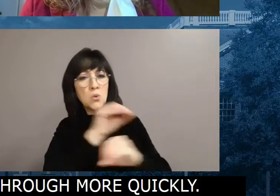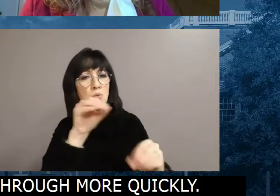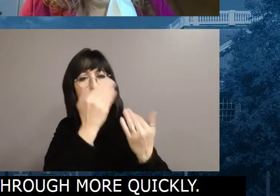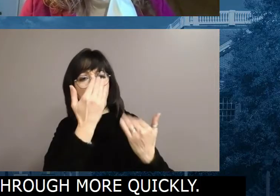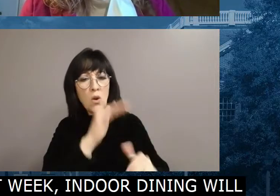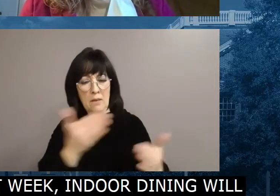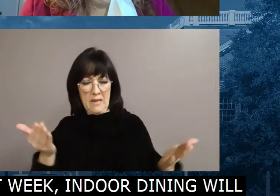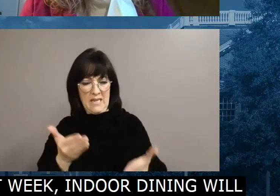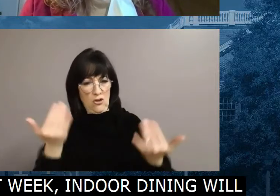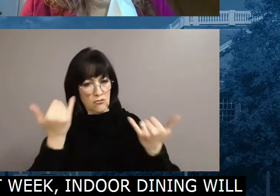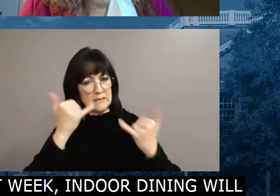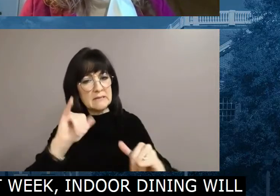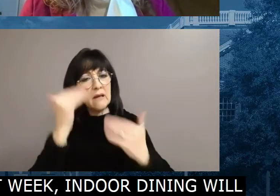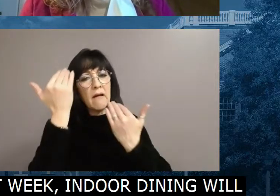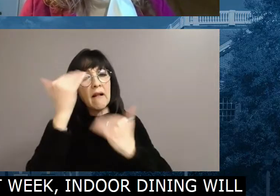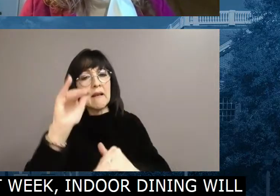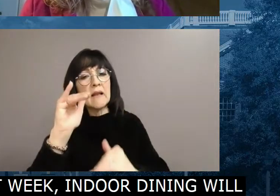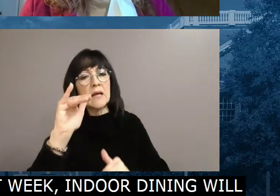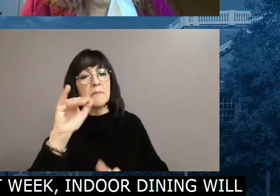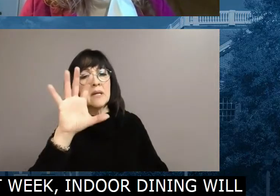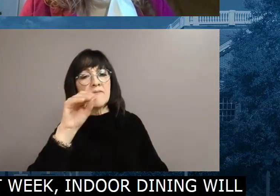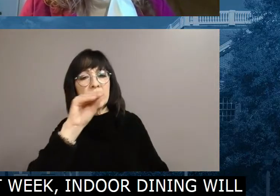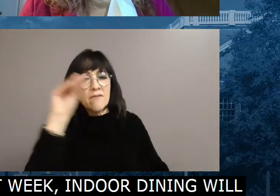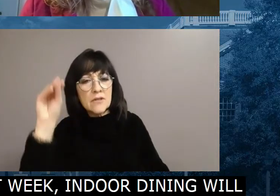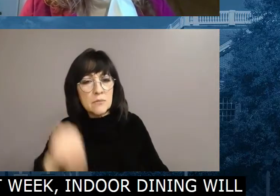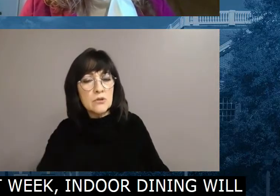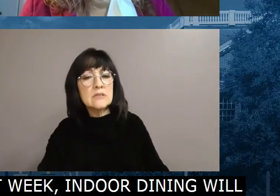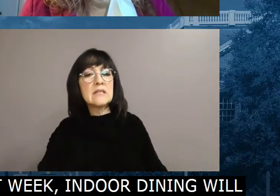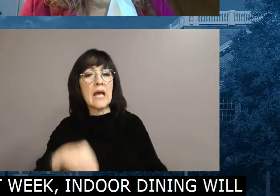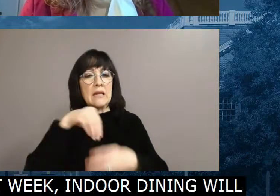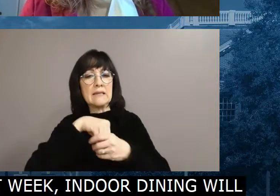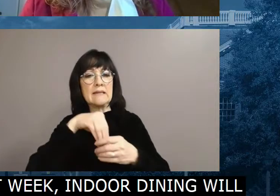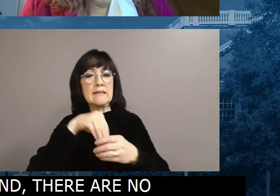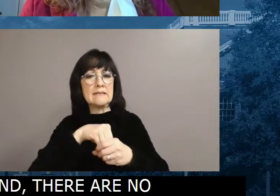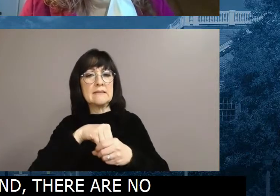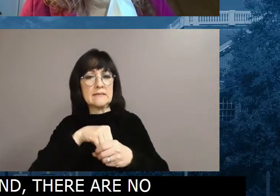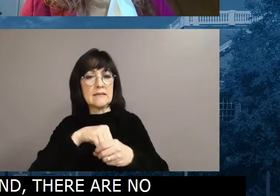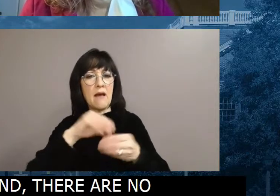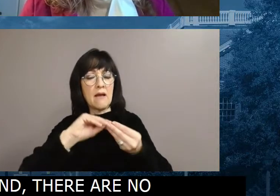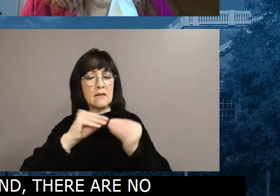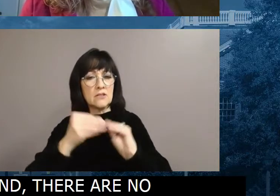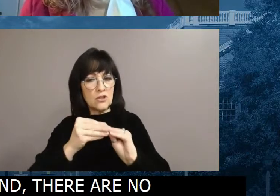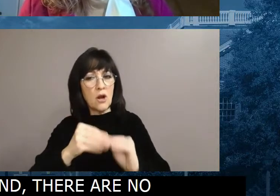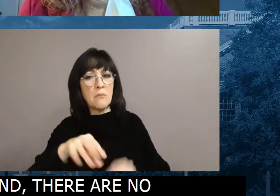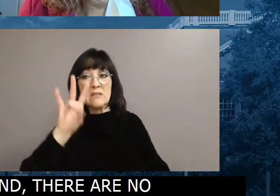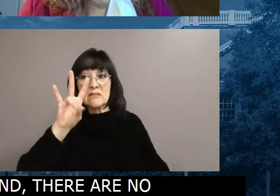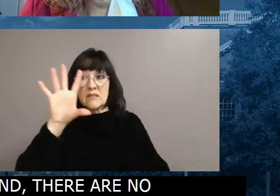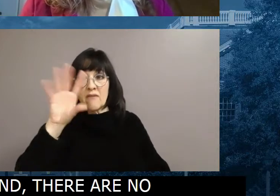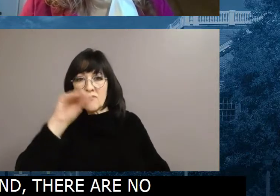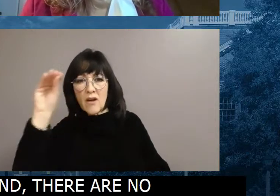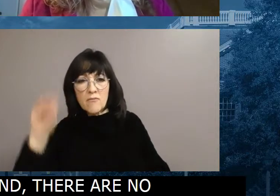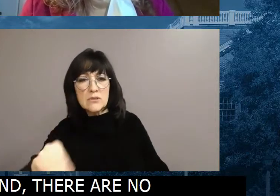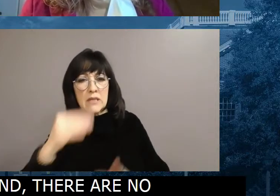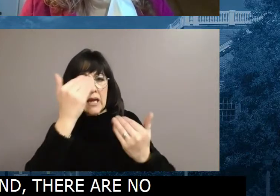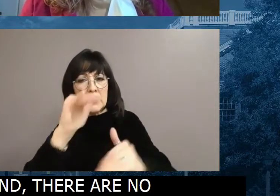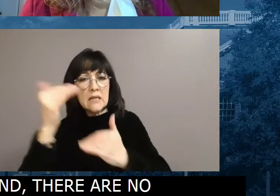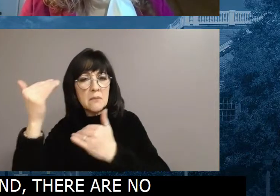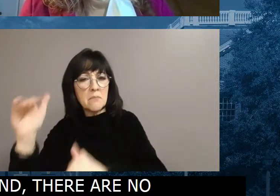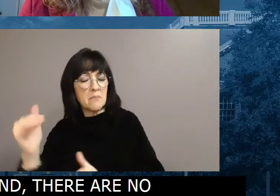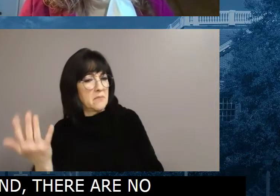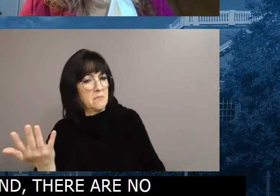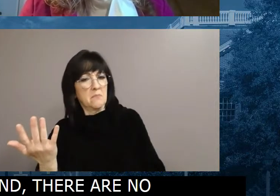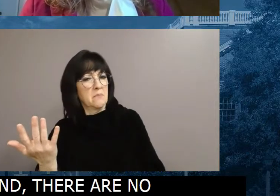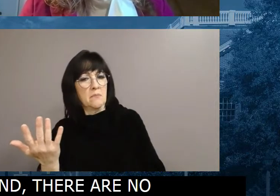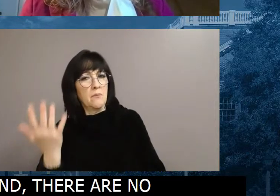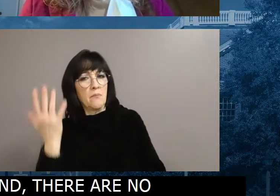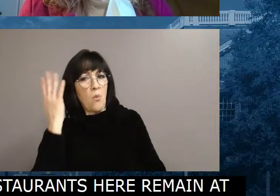bars here remain limited at 50% capacity for indoor dining? And what do you need to see to get them back up to at least that 60% point they were at one point